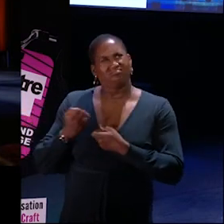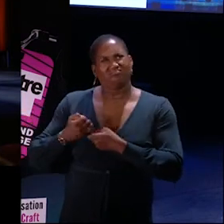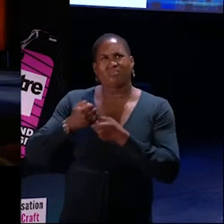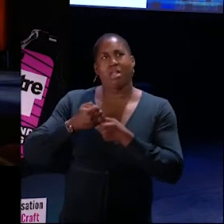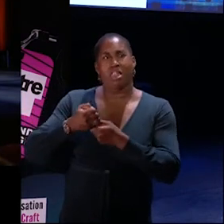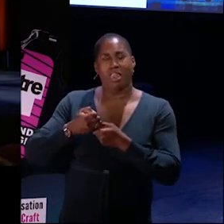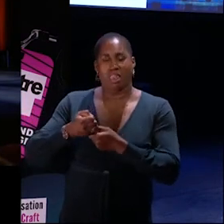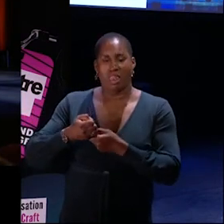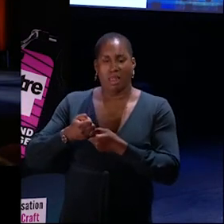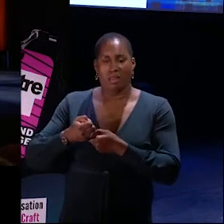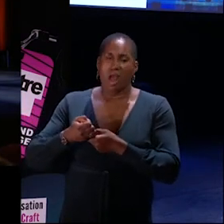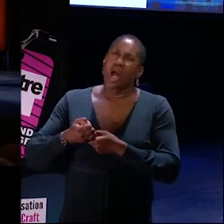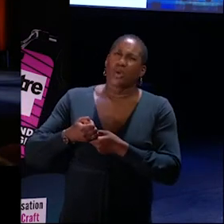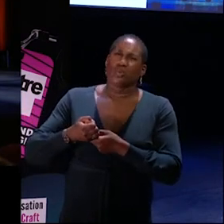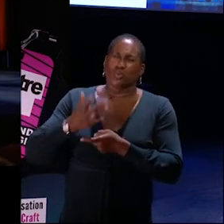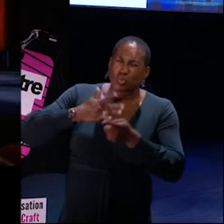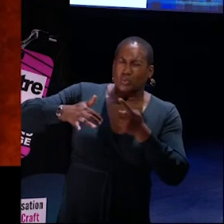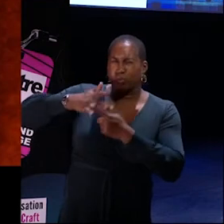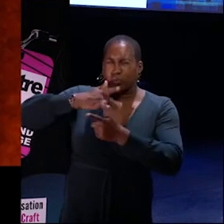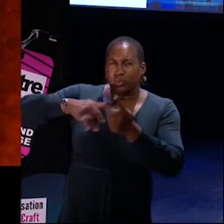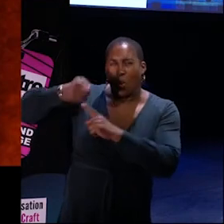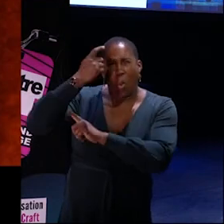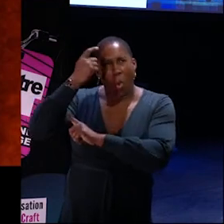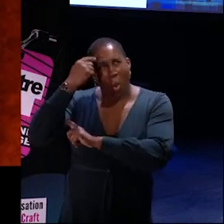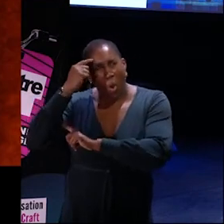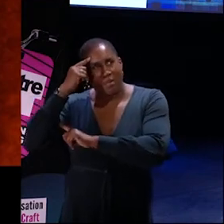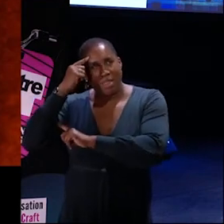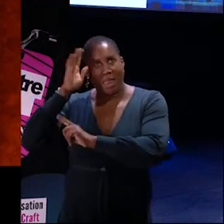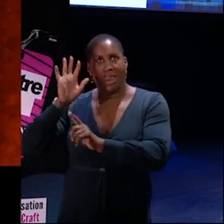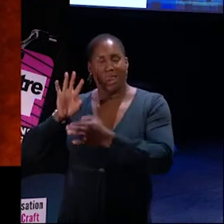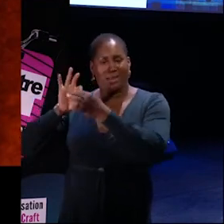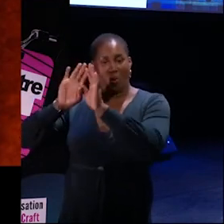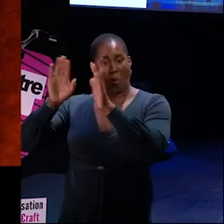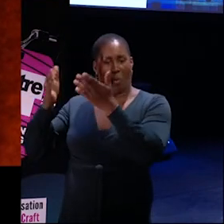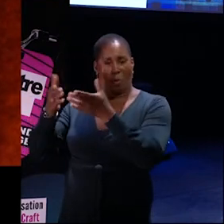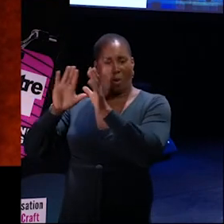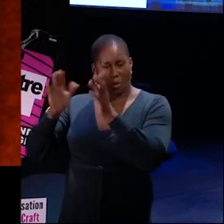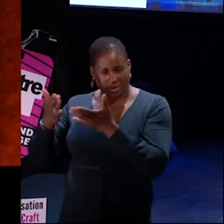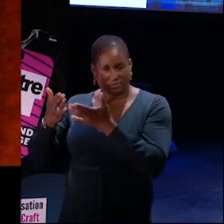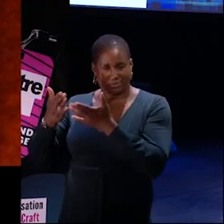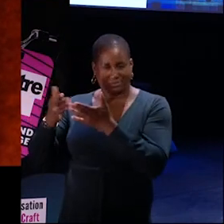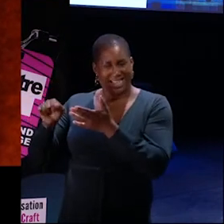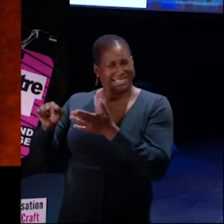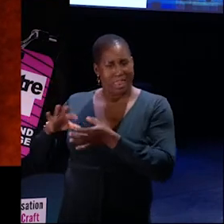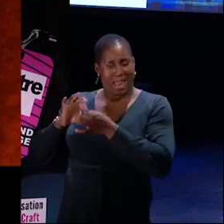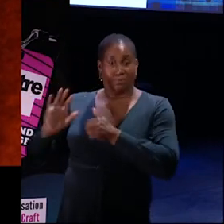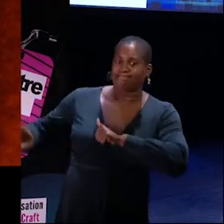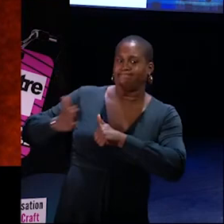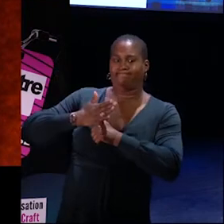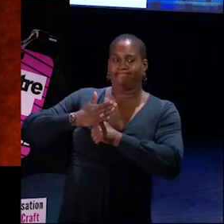untold stories and a socially conscious sort of way of thinking about the world have been sort of integral to everything we do right from the beginning.